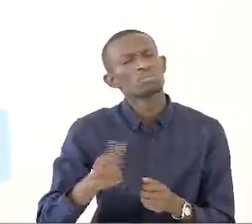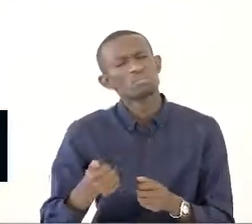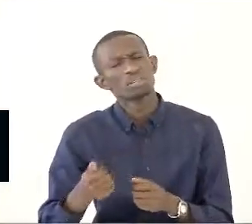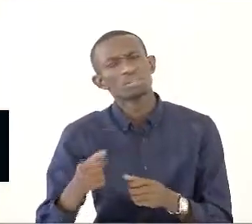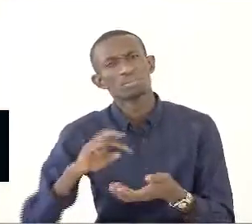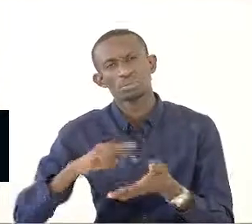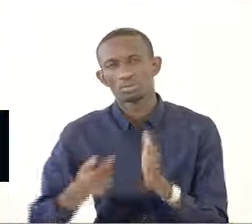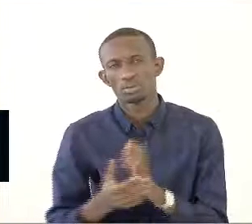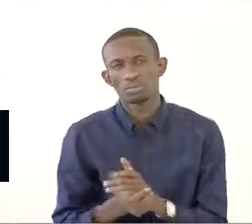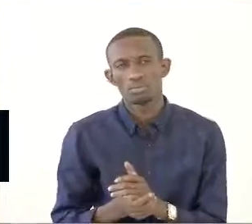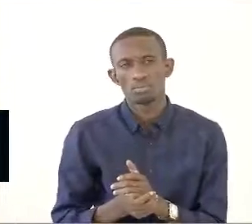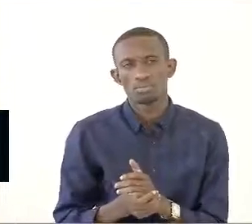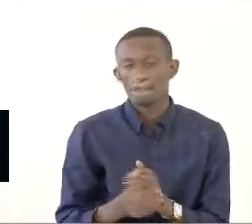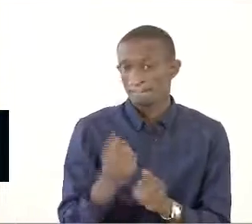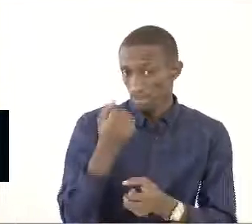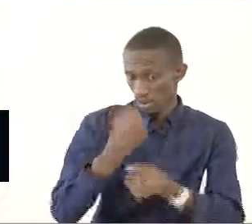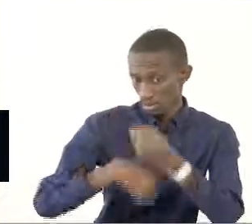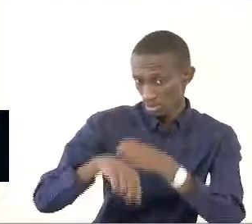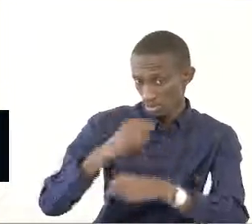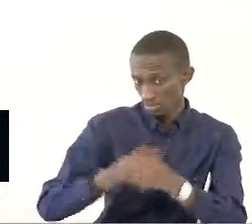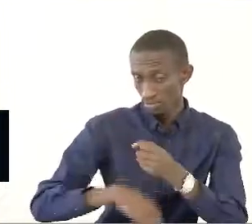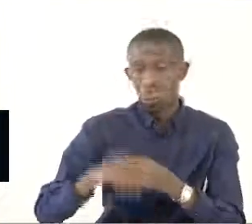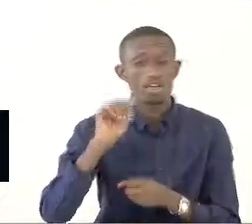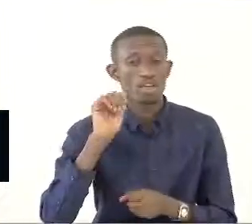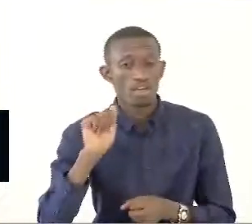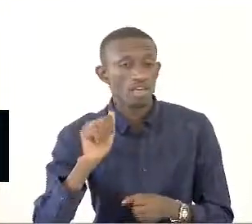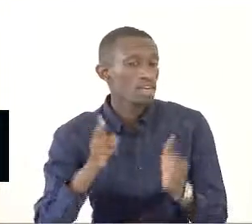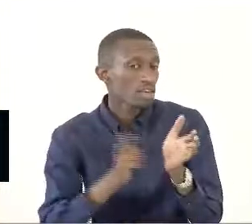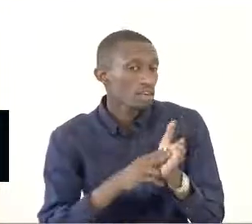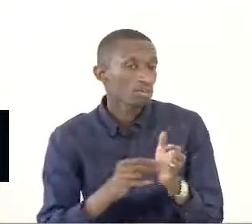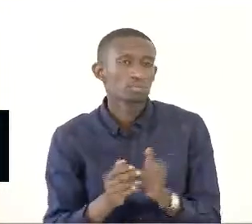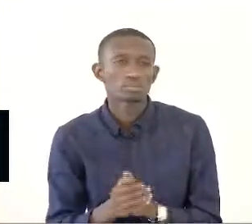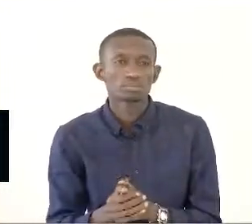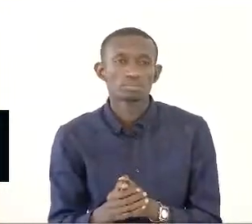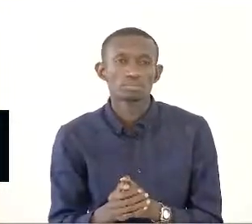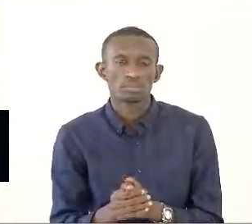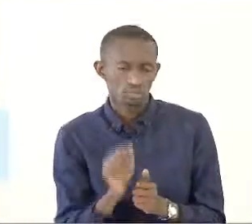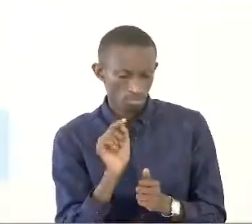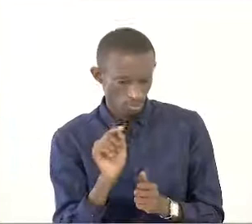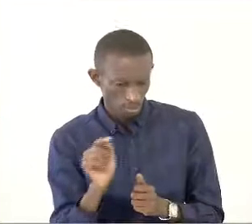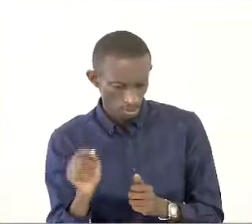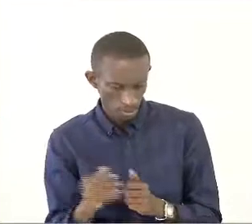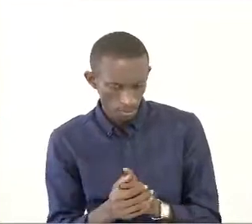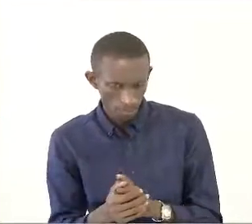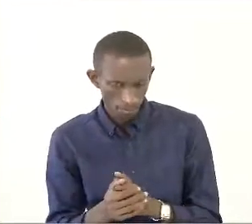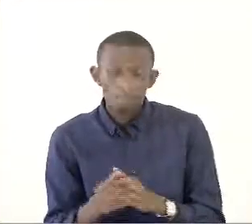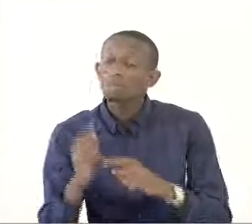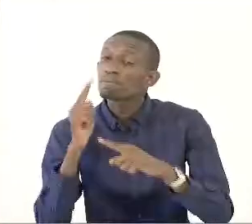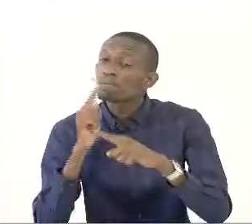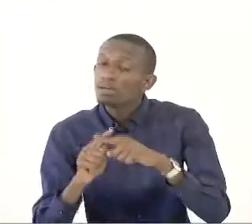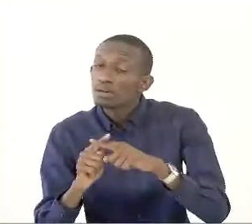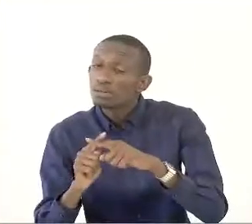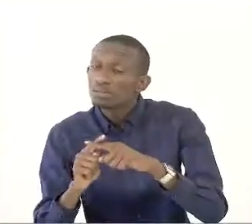activity A, it is equal to something that we have, and then times another